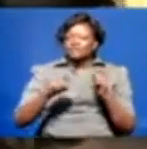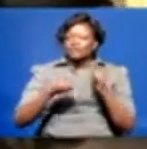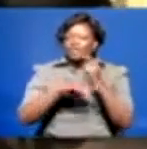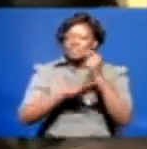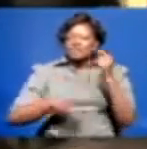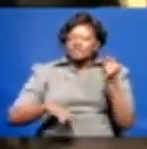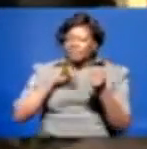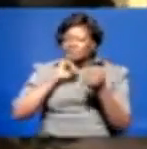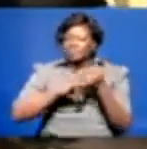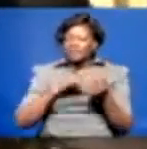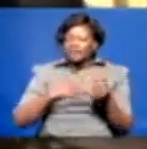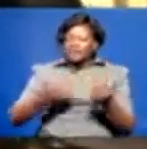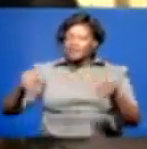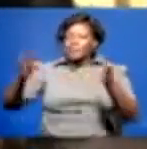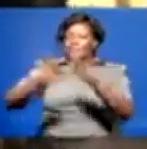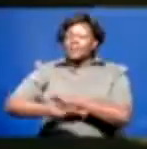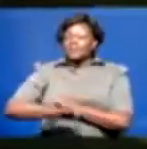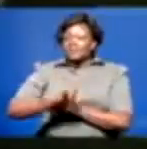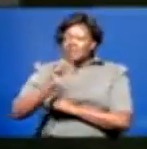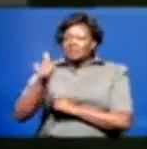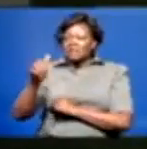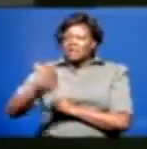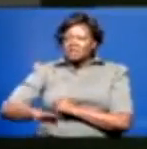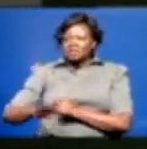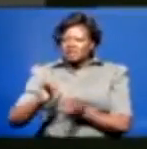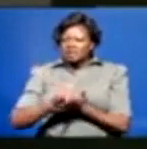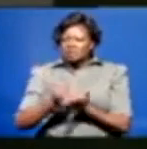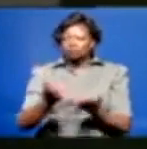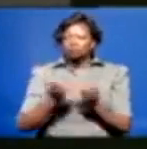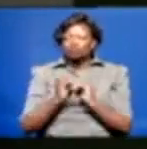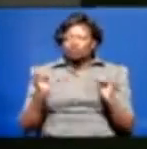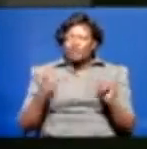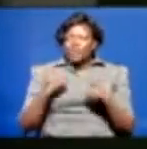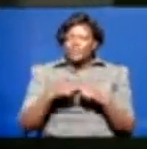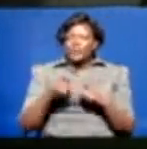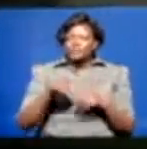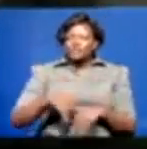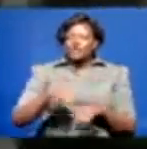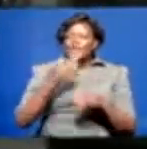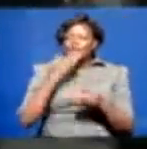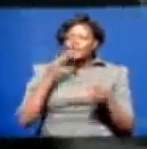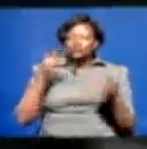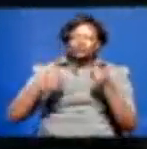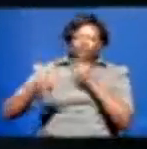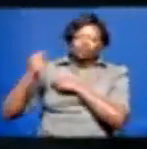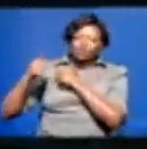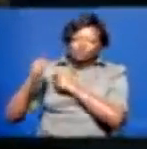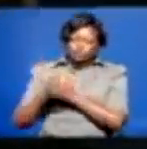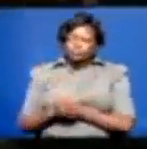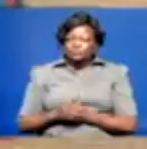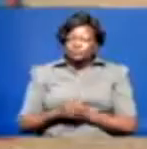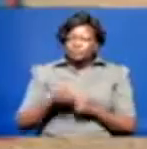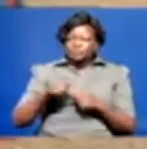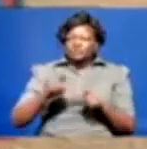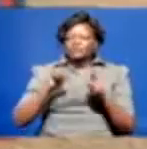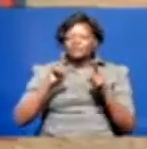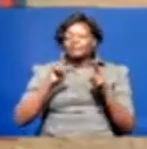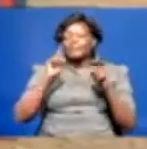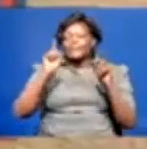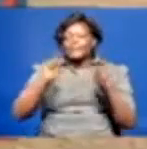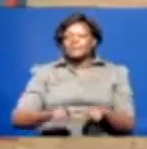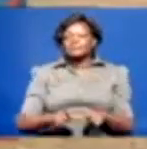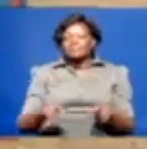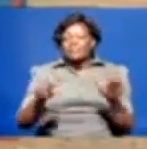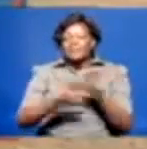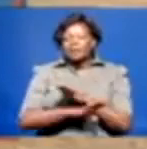yangu wakasika mahali penye hakutakikana. However, according to Abaluhya traditions, the patriarch remains are supposed to be interred at